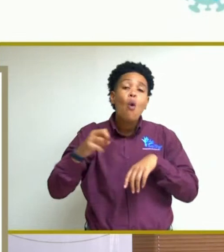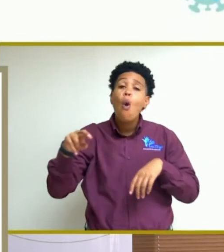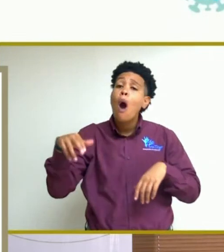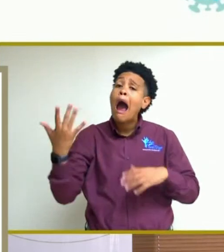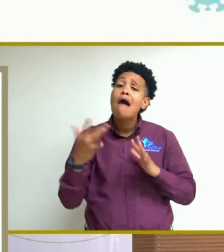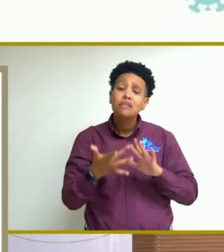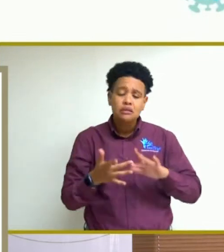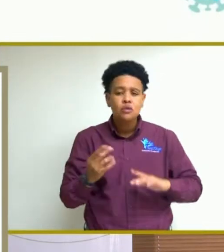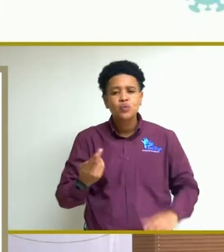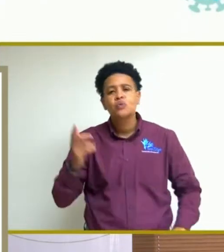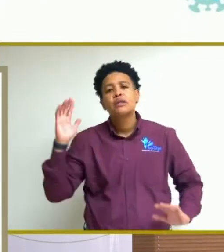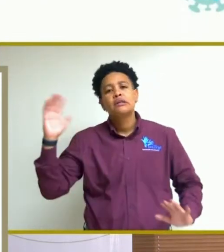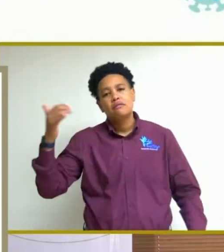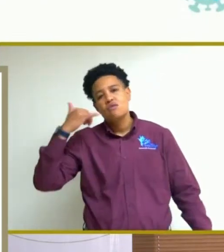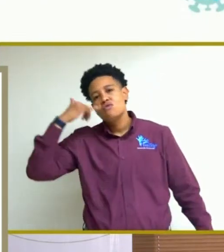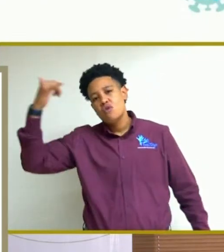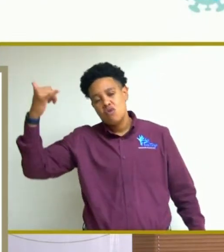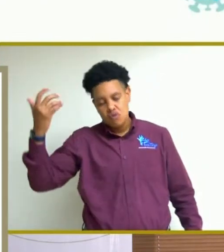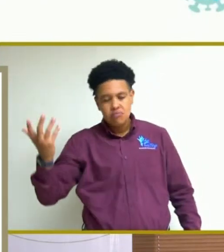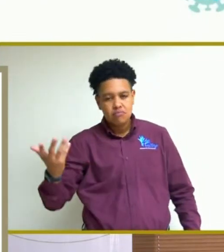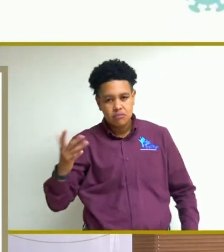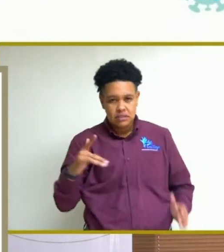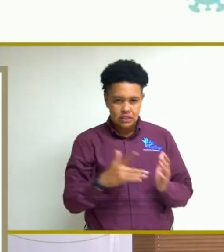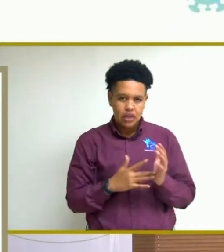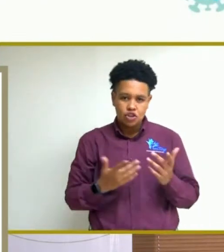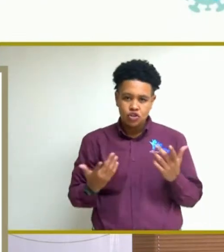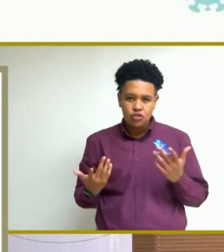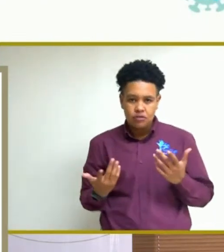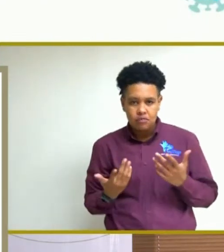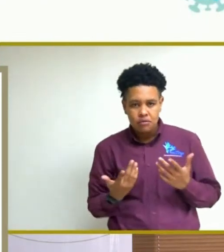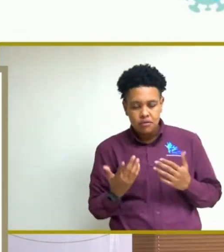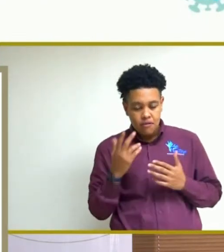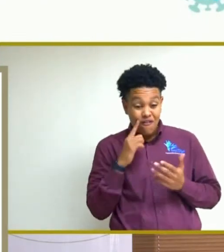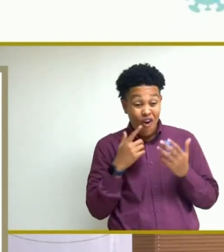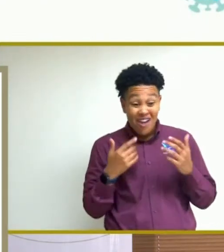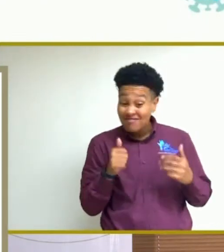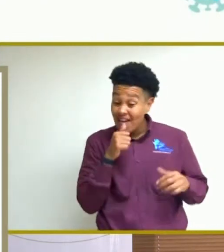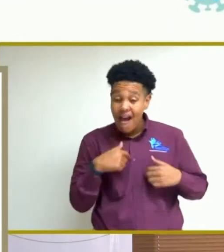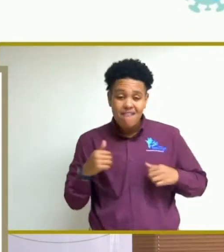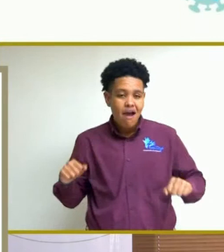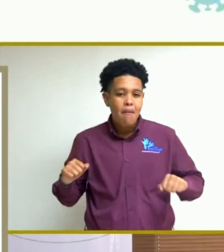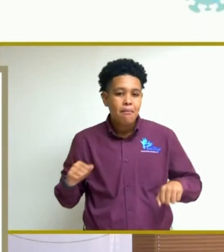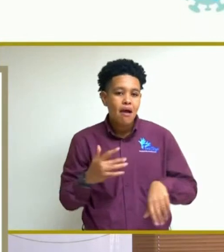to engage in an online registration process.